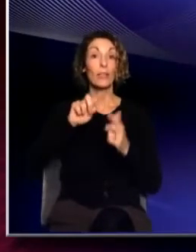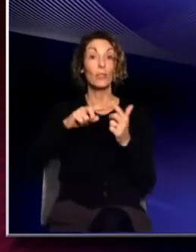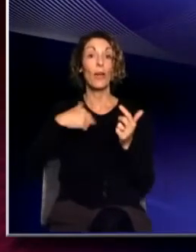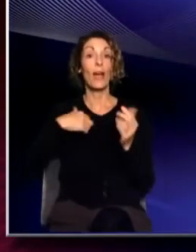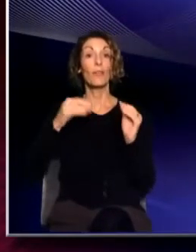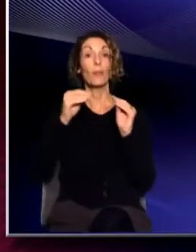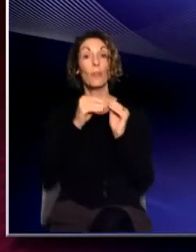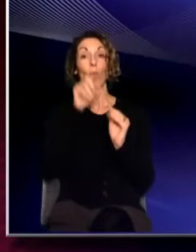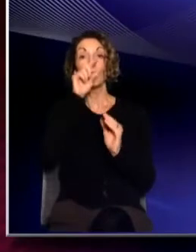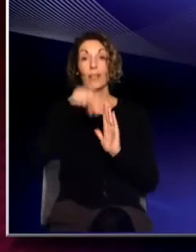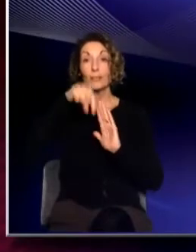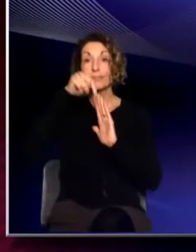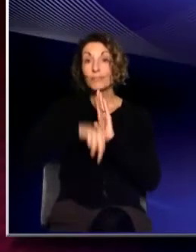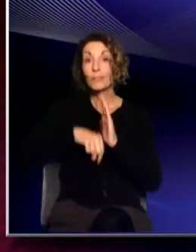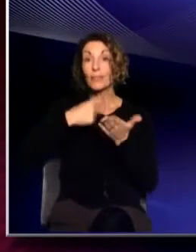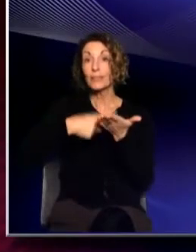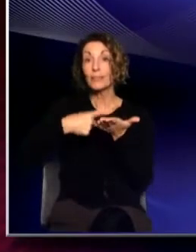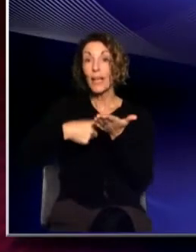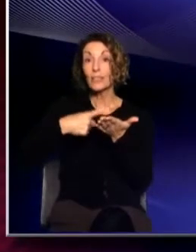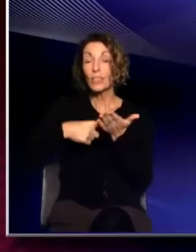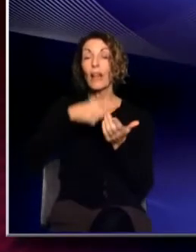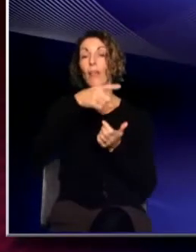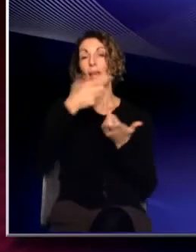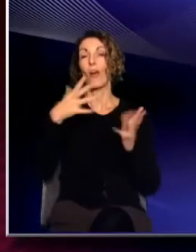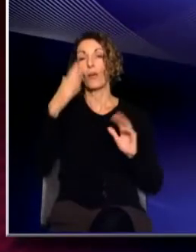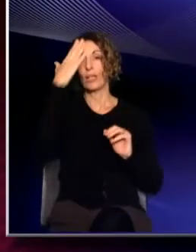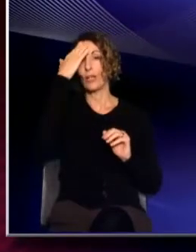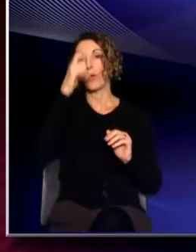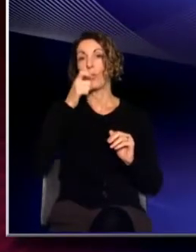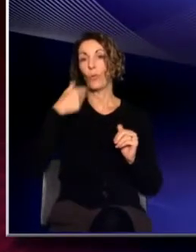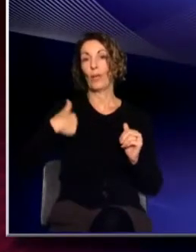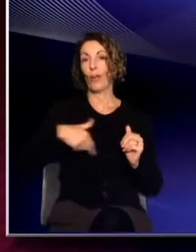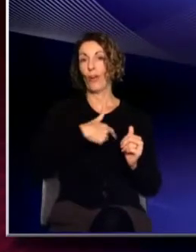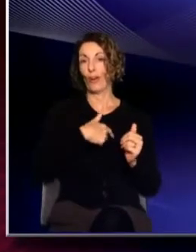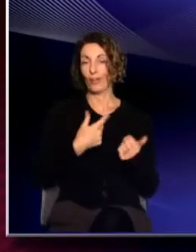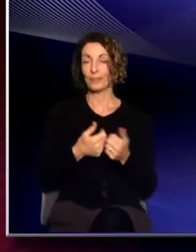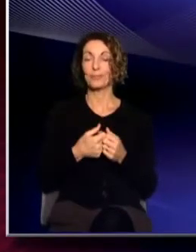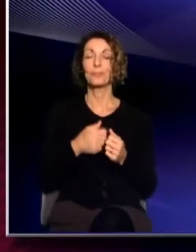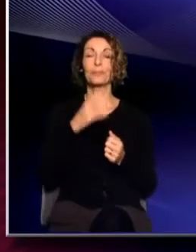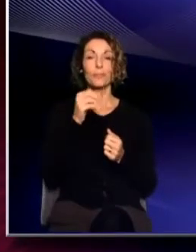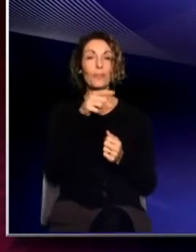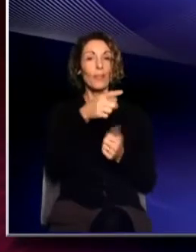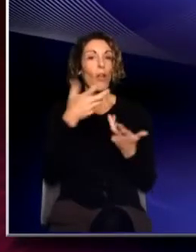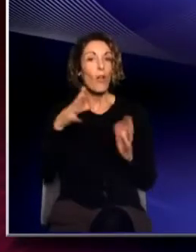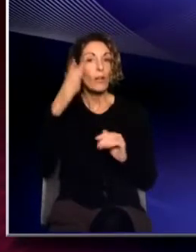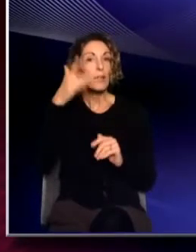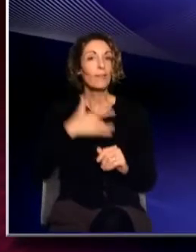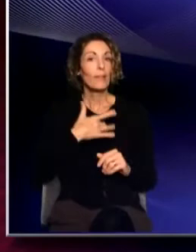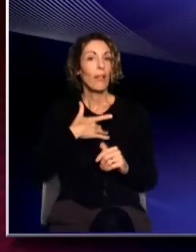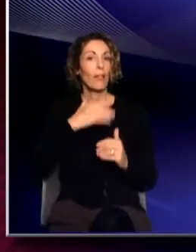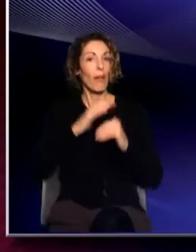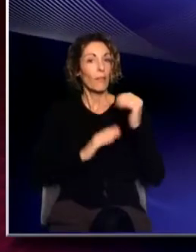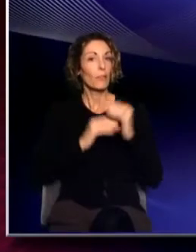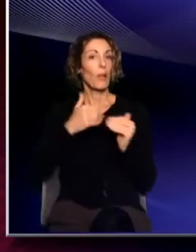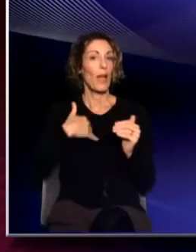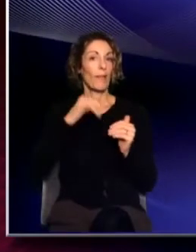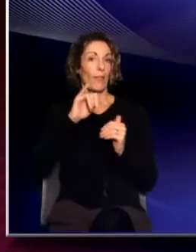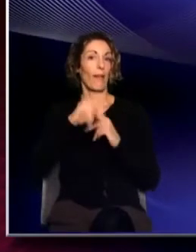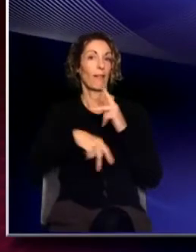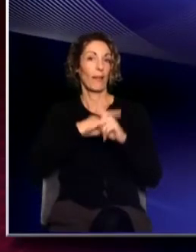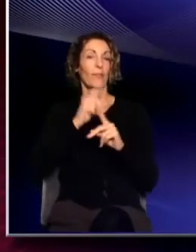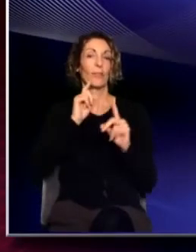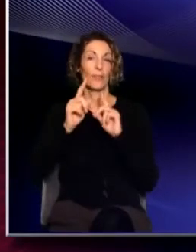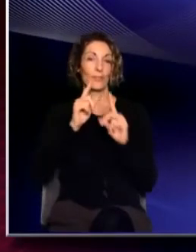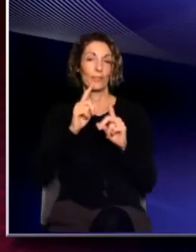substantive discussions, they already know who we are and already feel comfortable having those conversations.